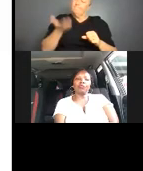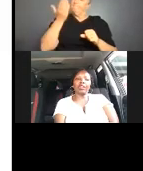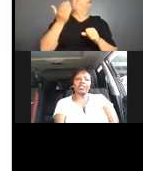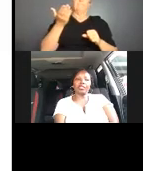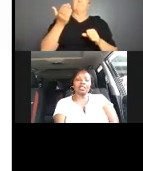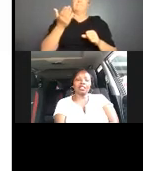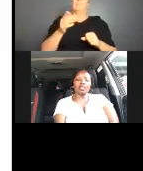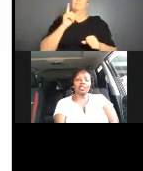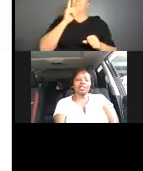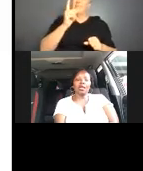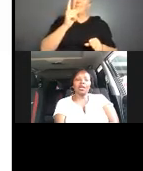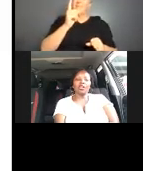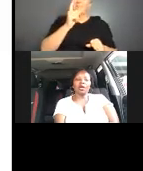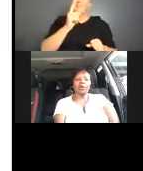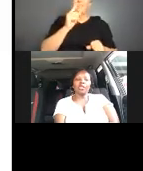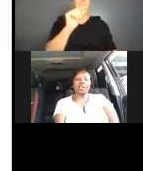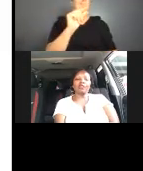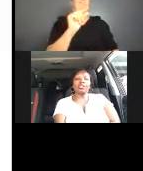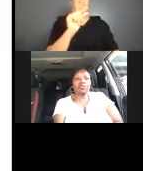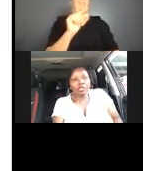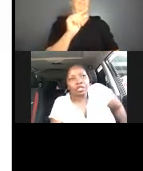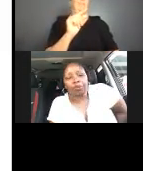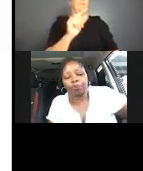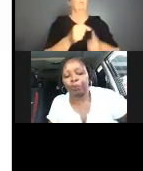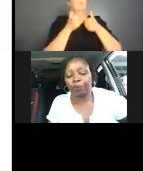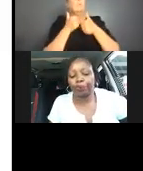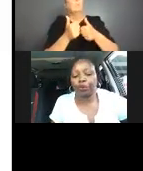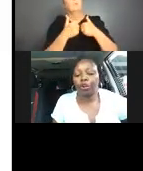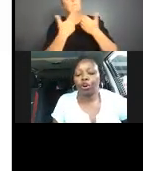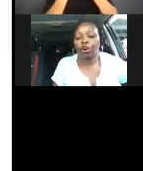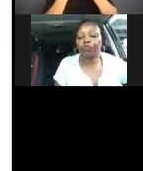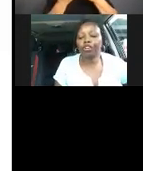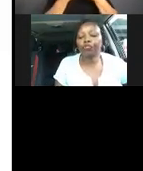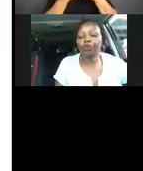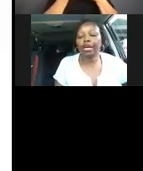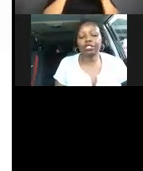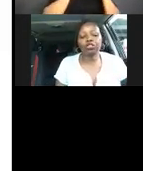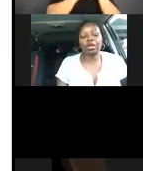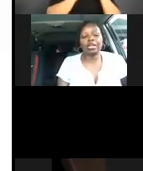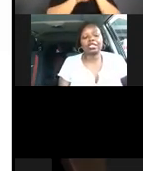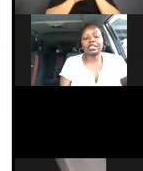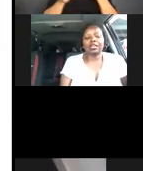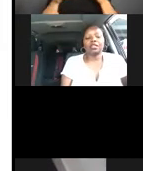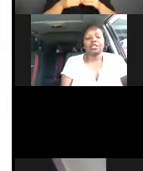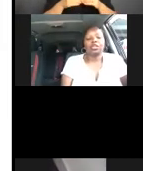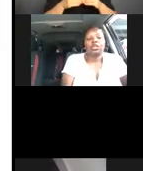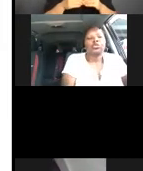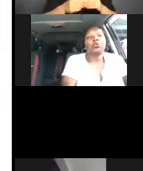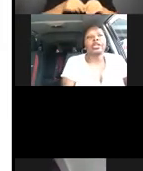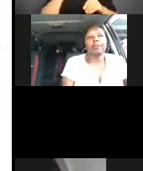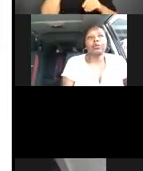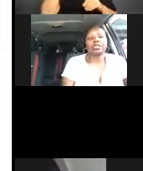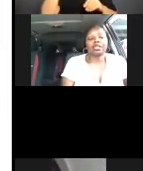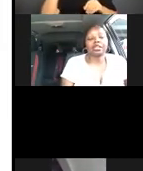countries provided the quality services for disabled people. Also, very few countries collect data